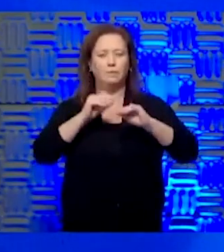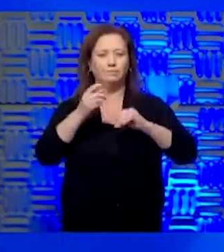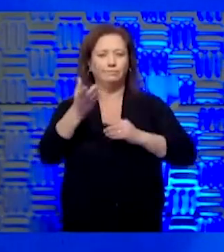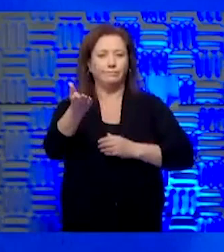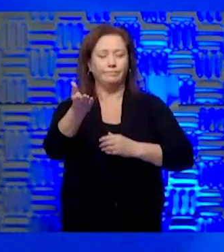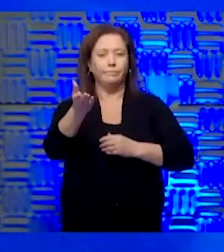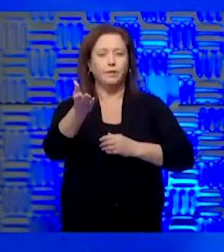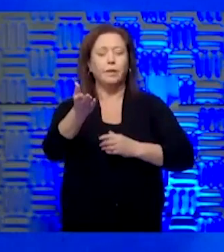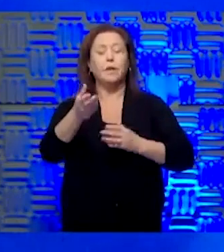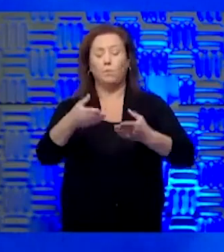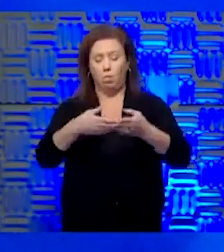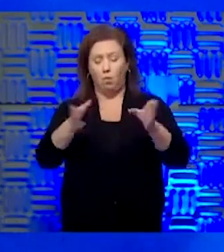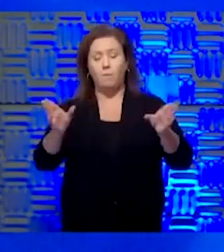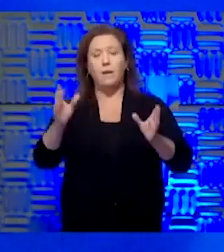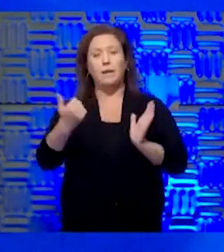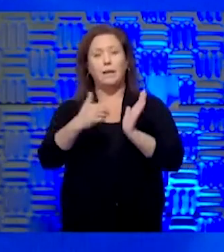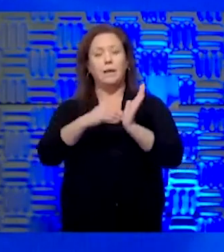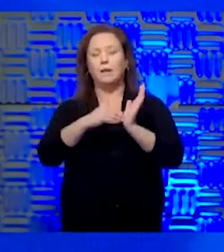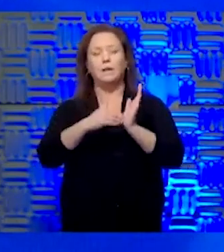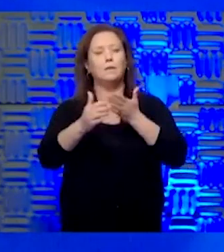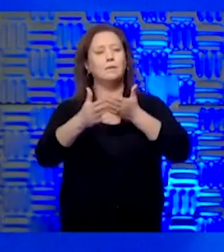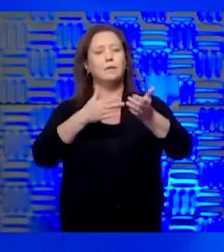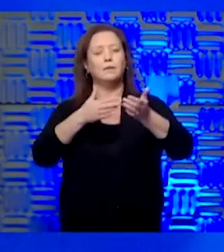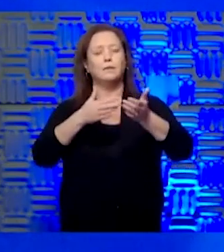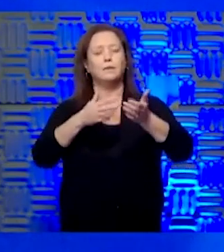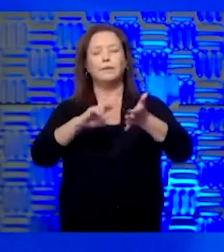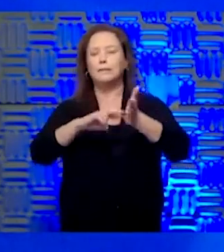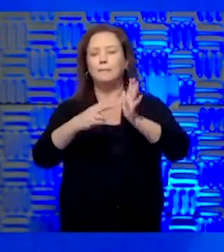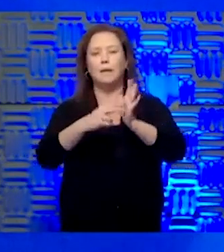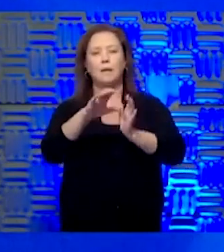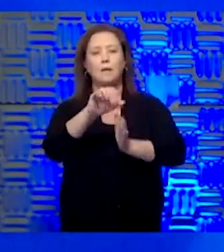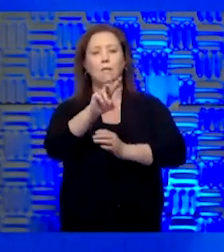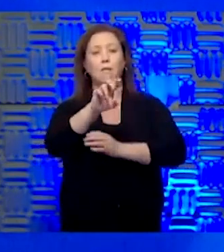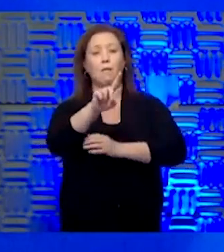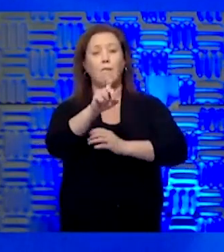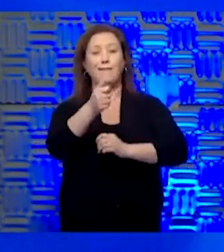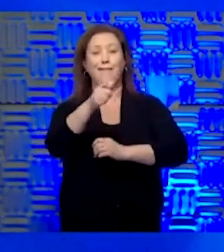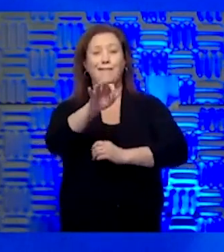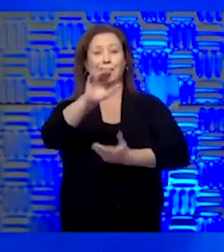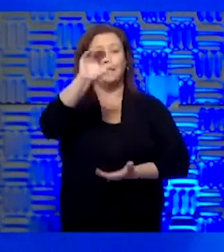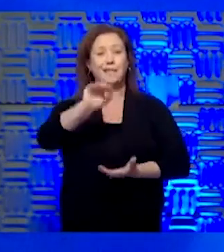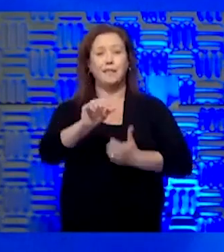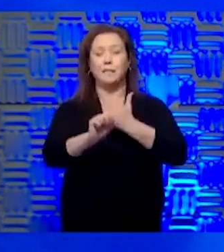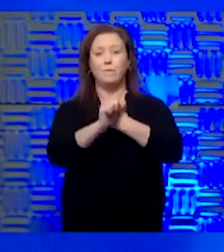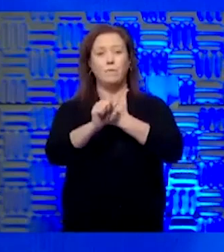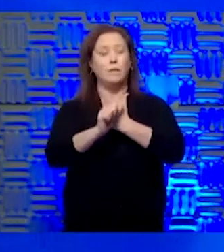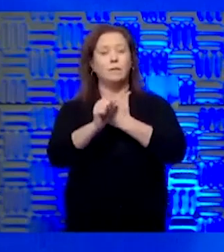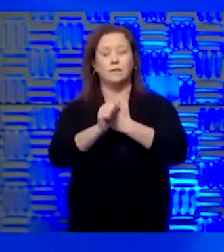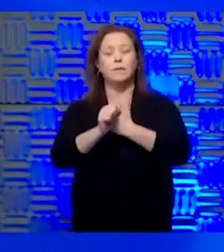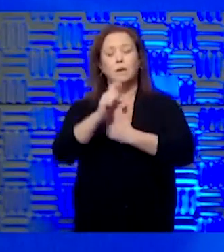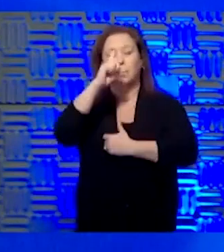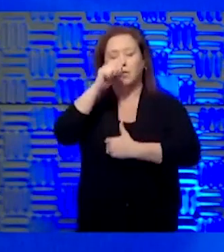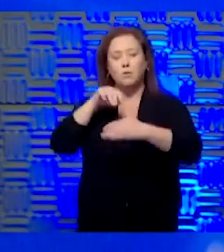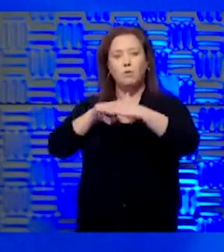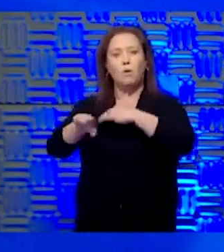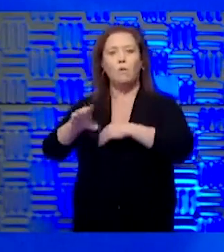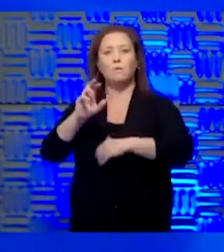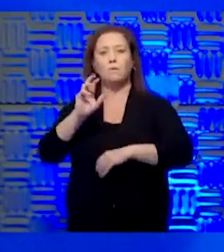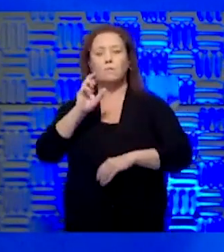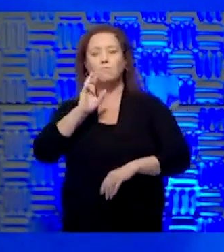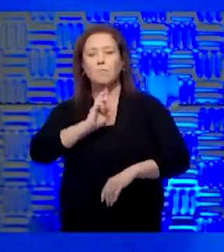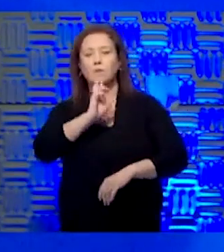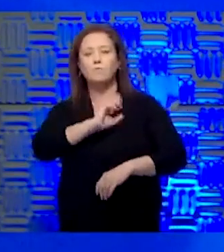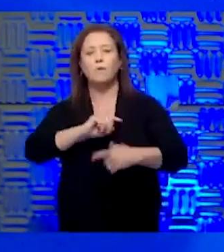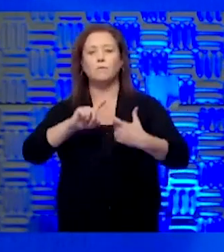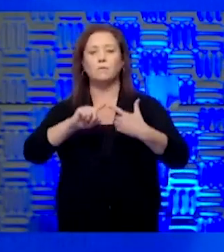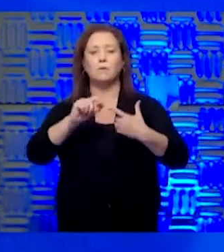mean that COVID-19 is any less of a risk. Because once you start going back out and you start going into bars and restaurants and churches and schools and